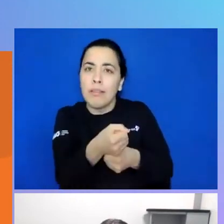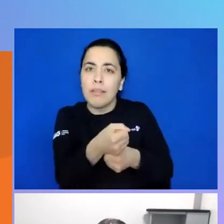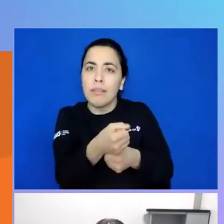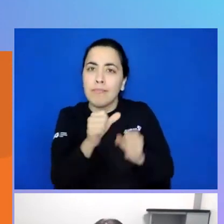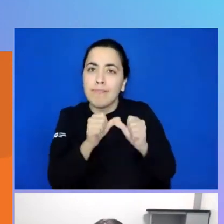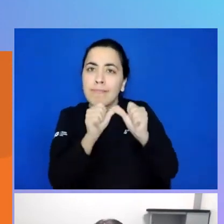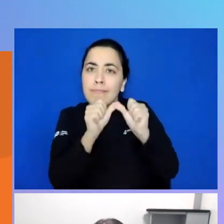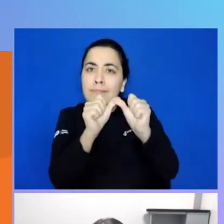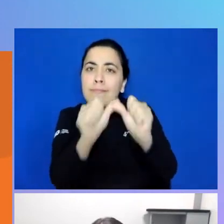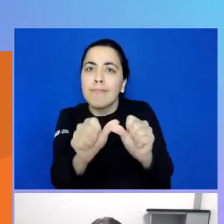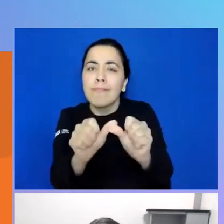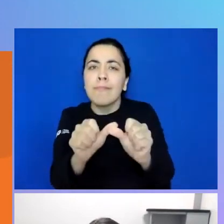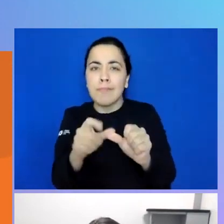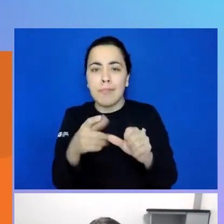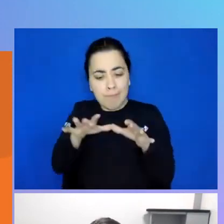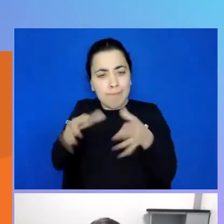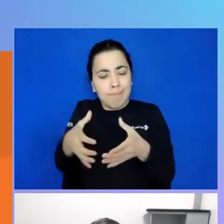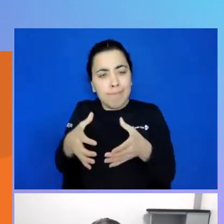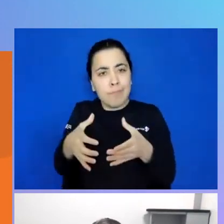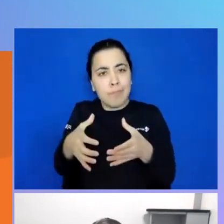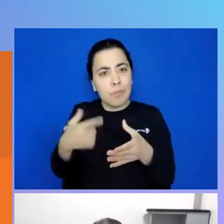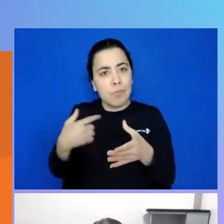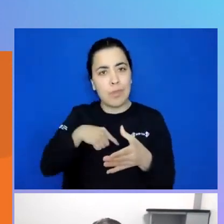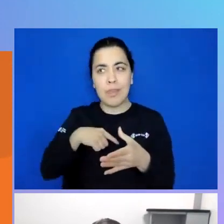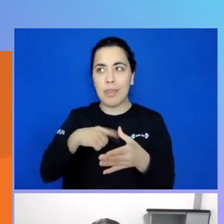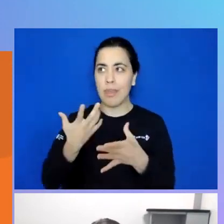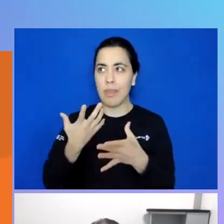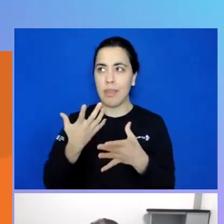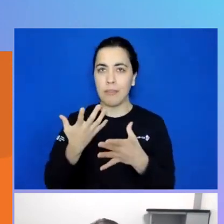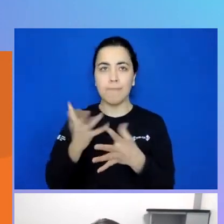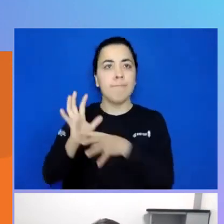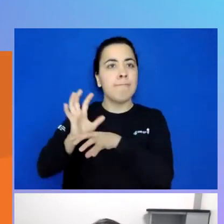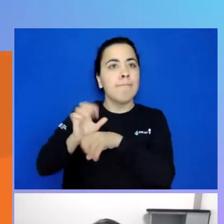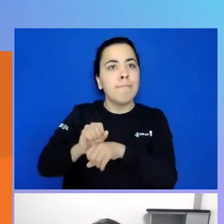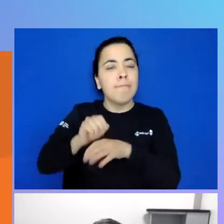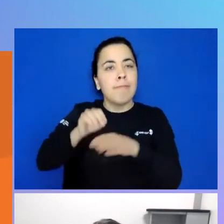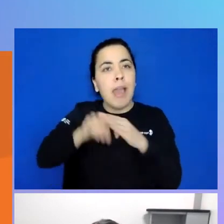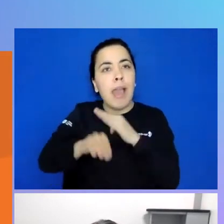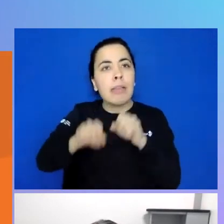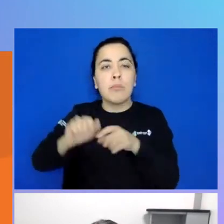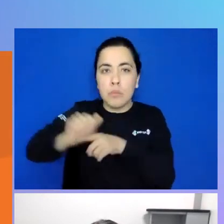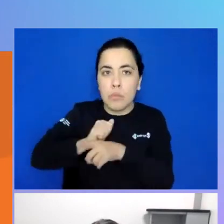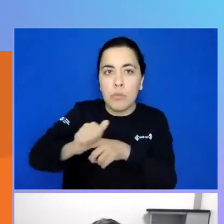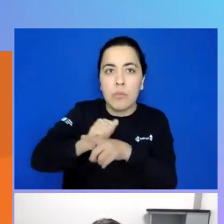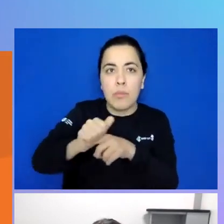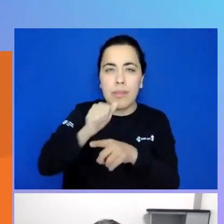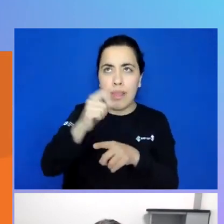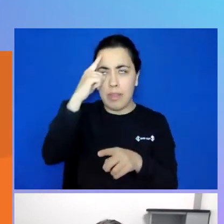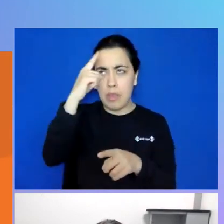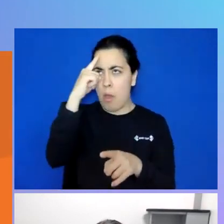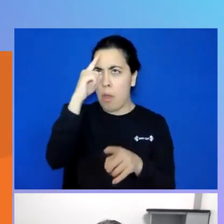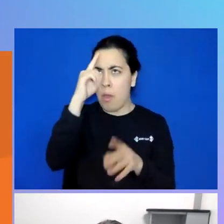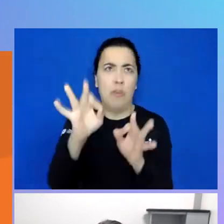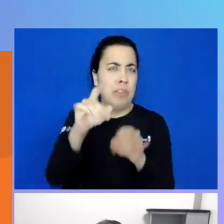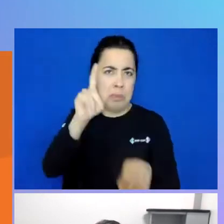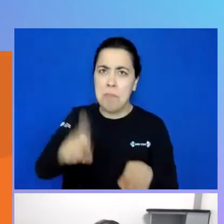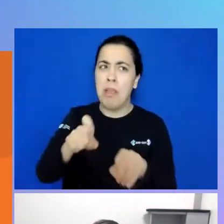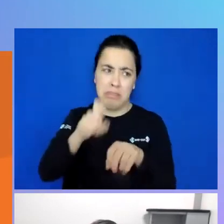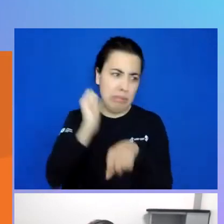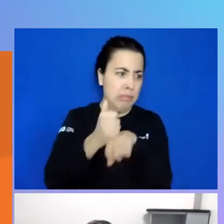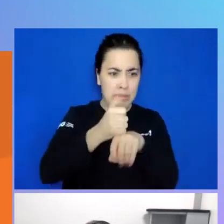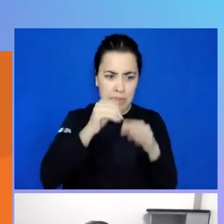way towards us practicing accessibility, not just saying, I have to get it perfect the very first time around.